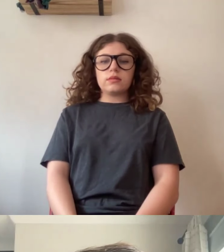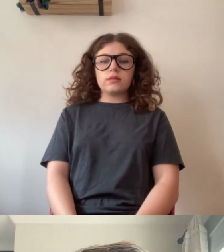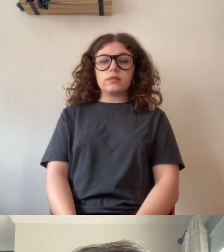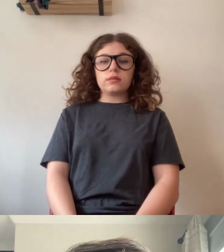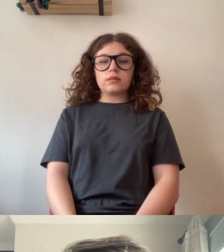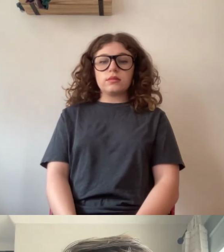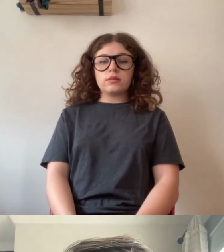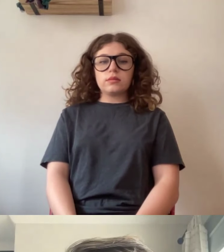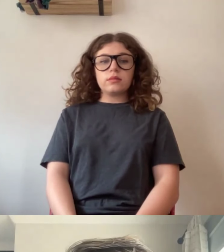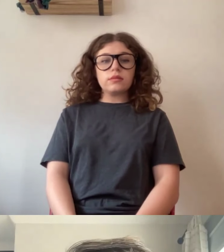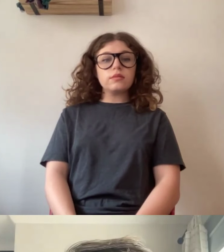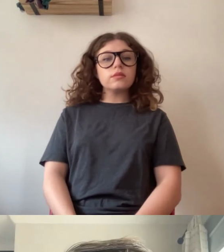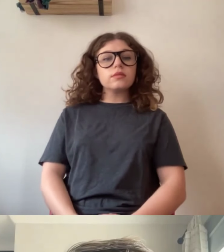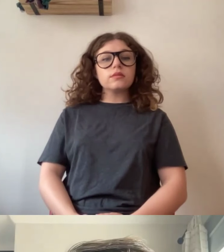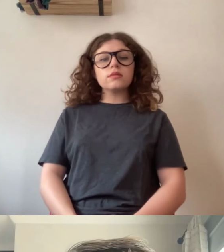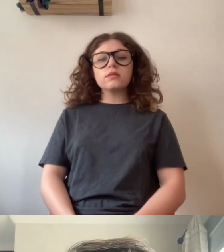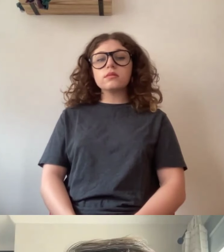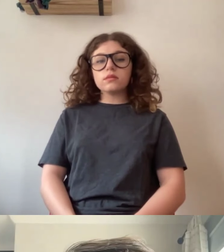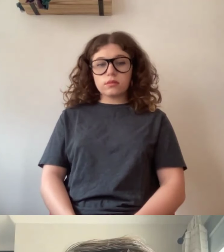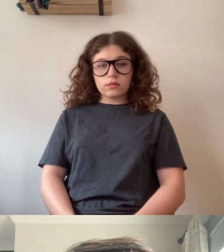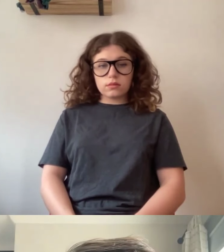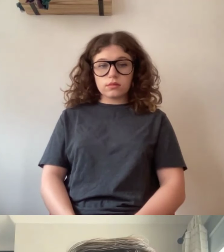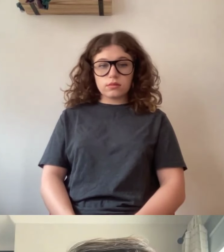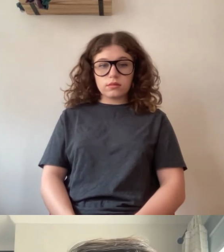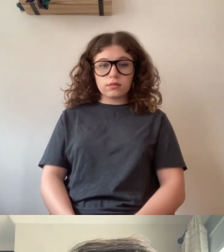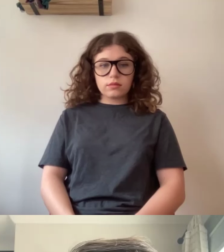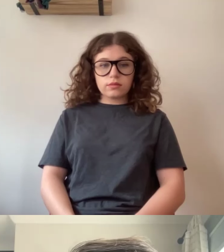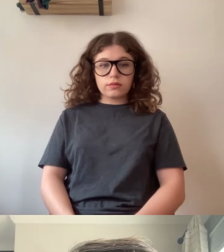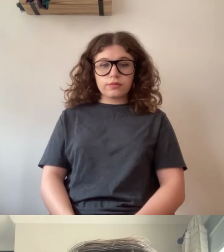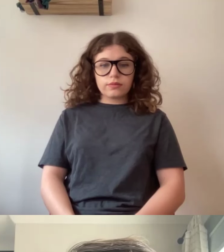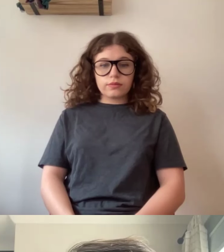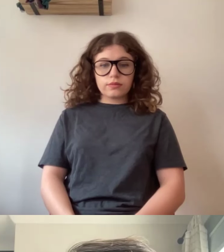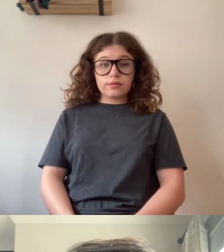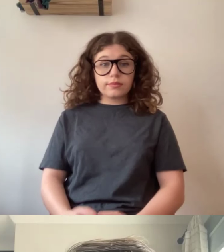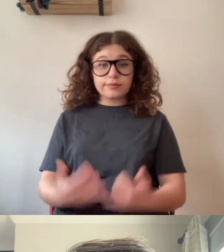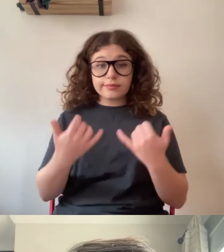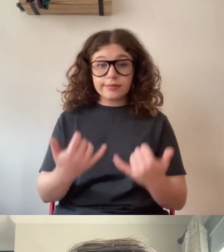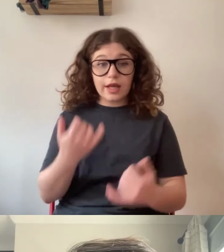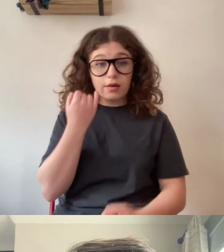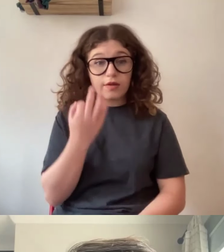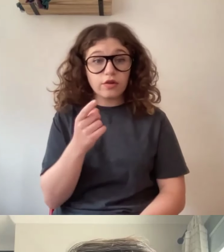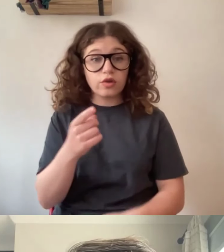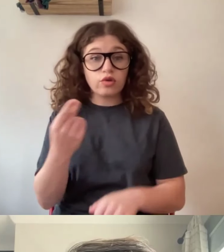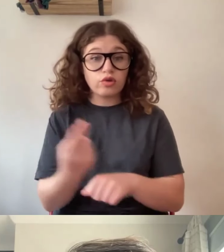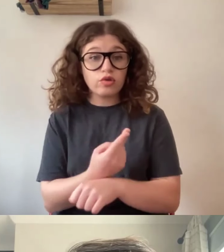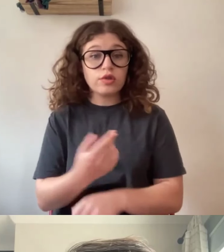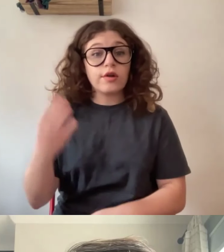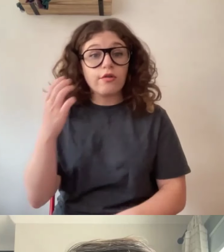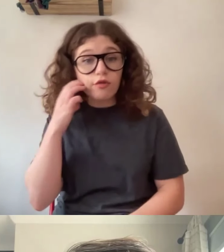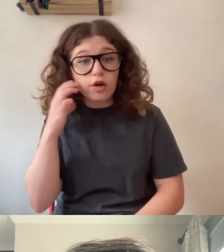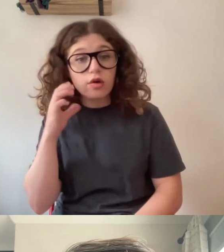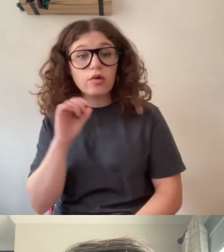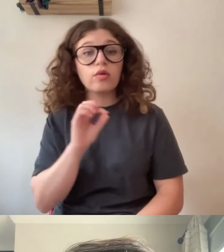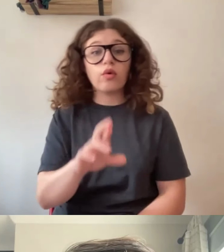estar en un canal para que podamos comunicarnos bien. Now, if you're using a phone or a tablet, then the instructions are a